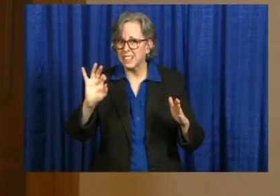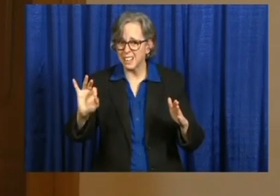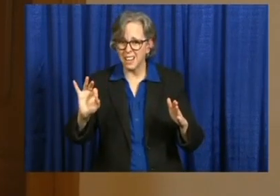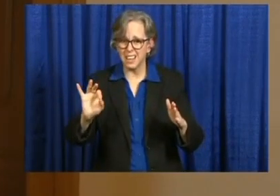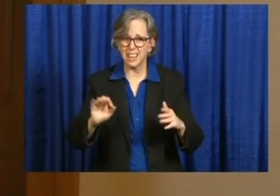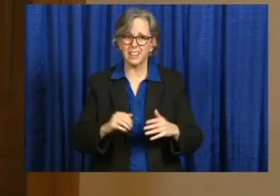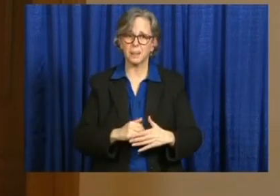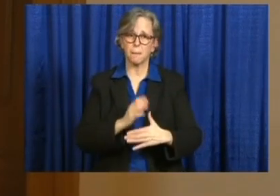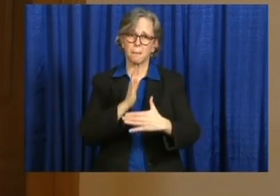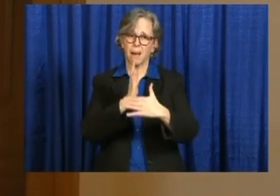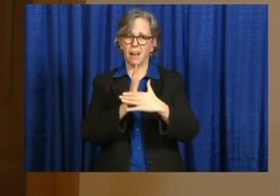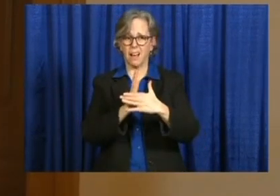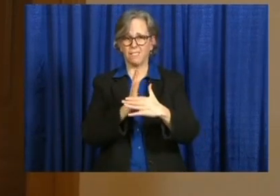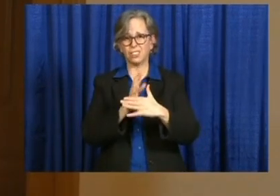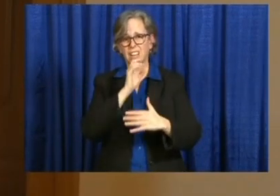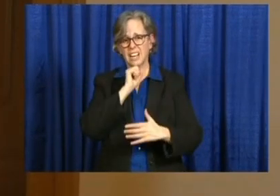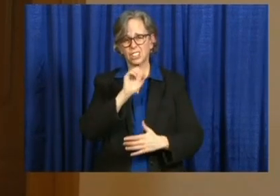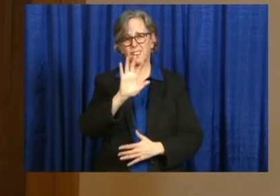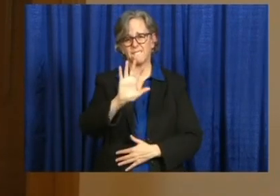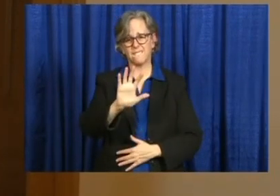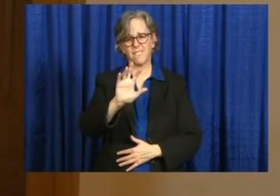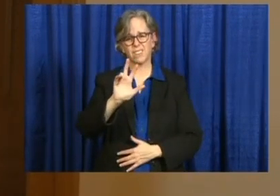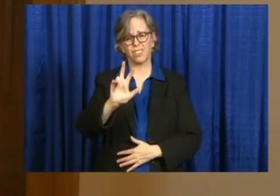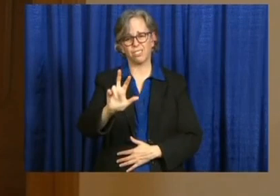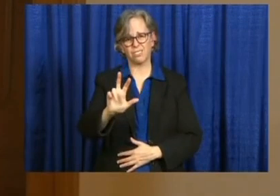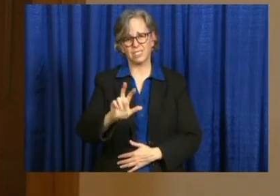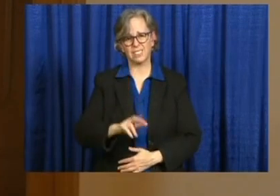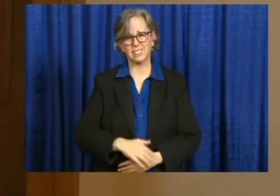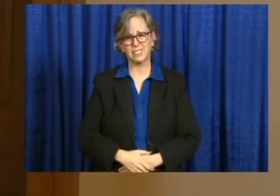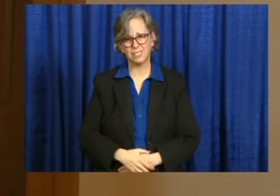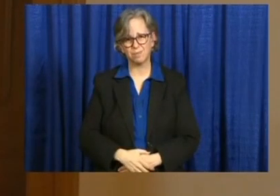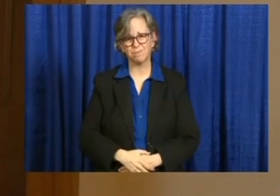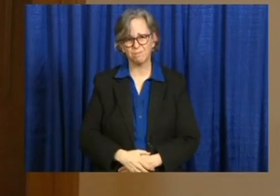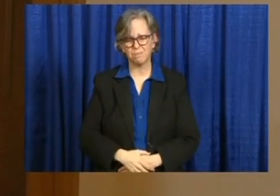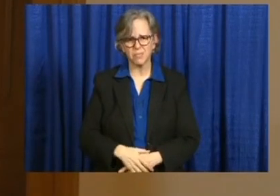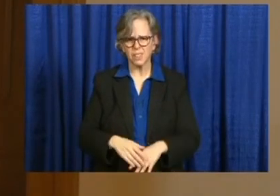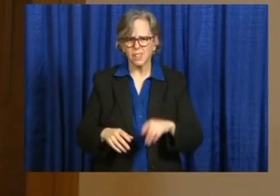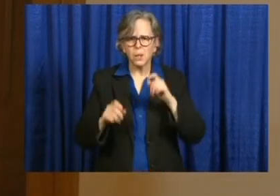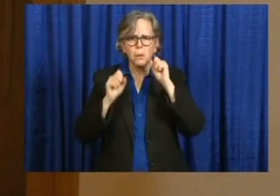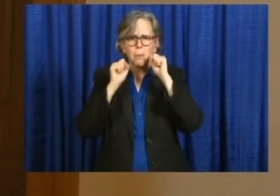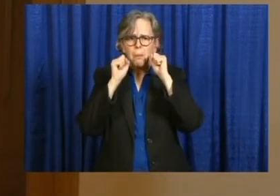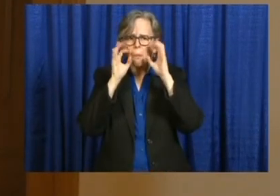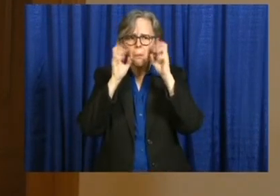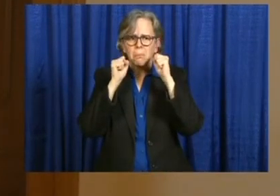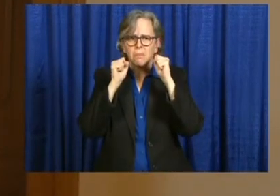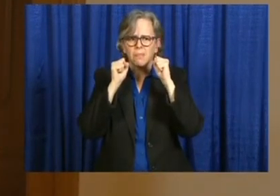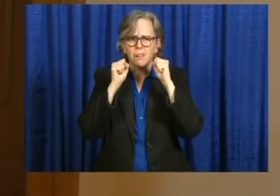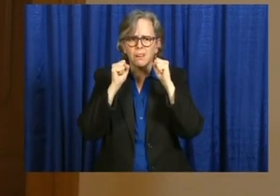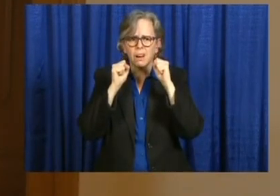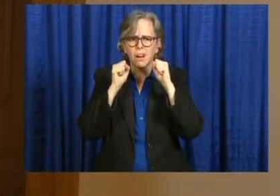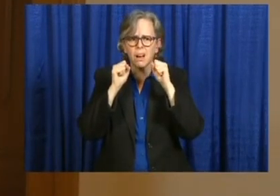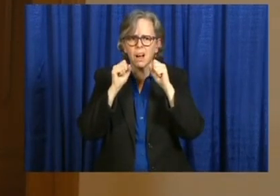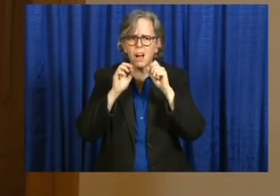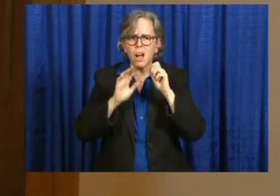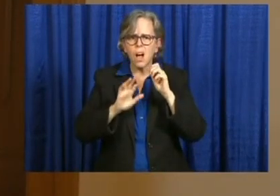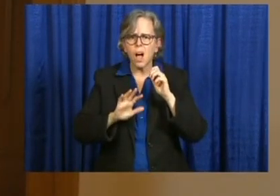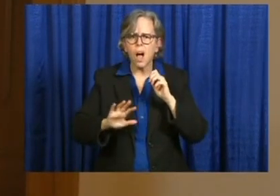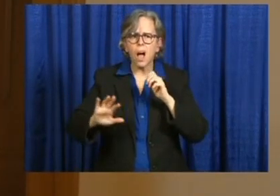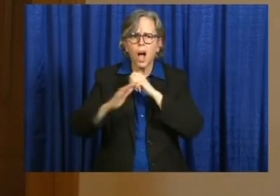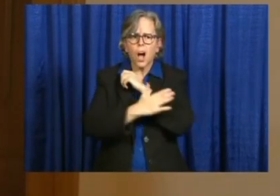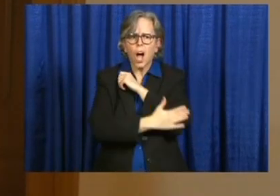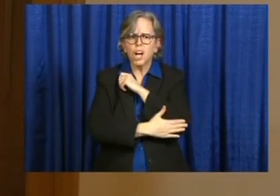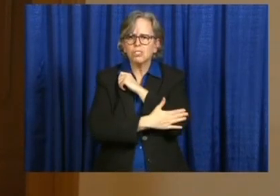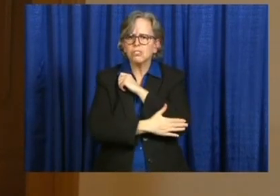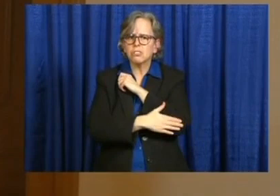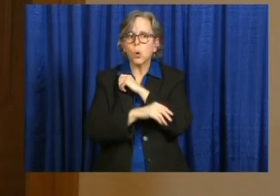median age of 53. I'm startled by the fact that around the country and in some of other countries